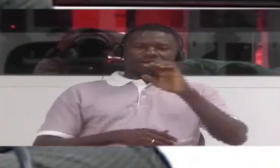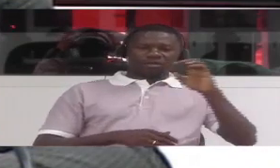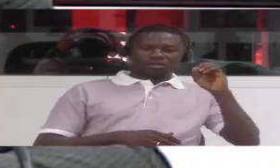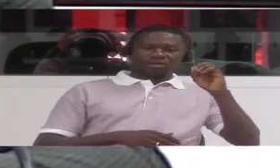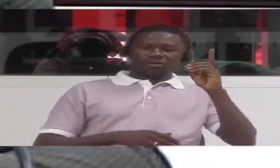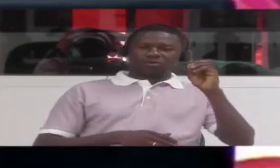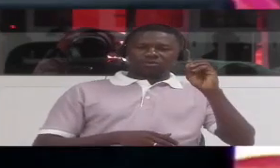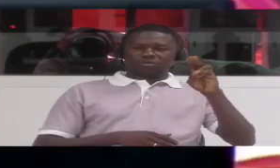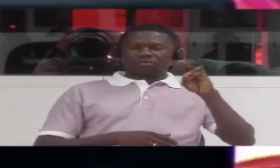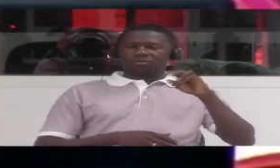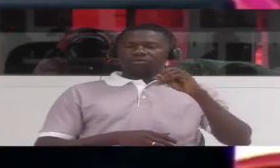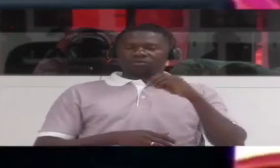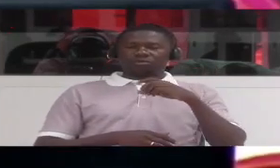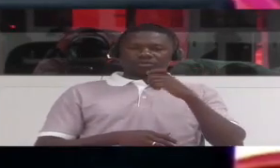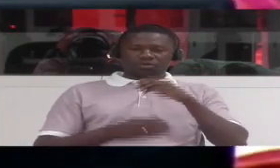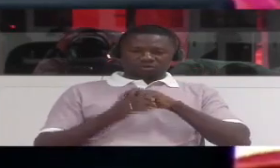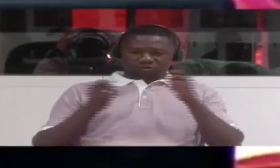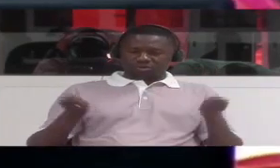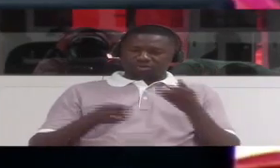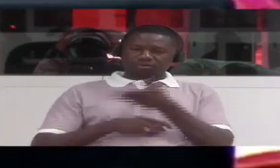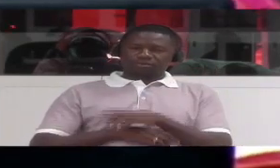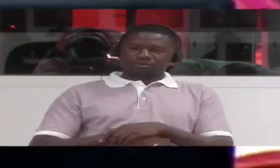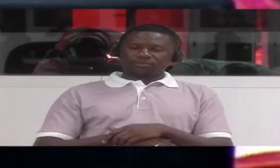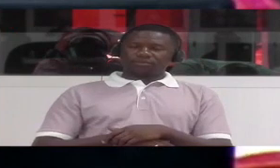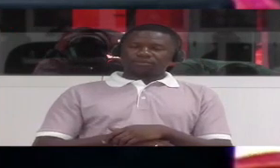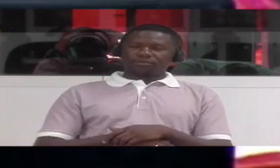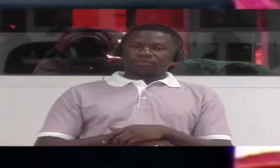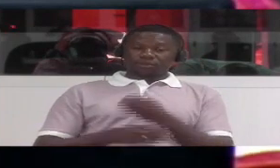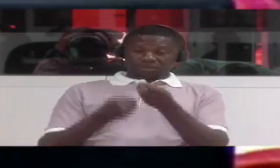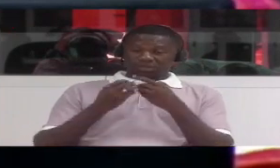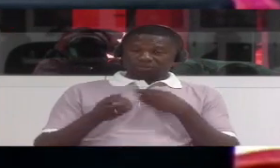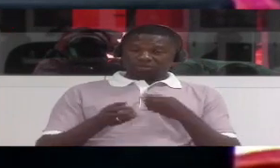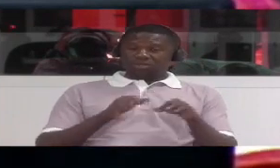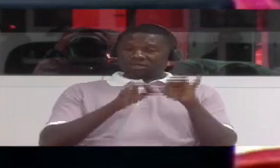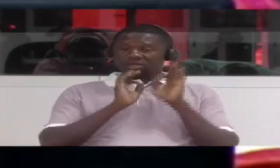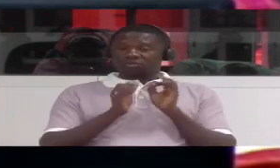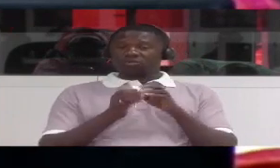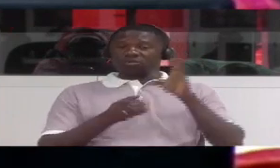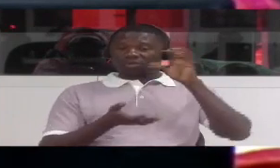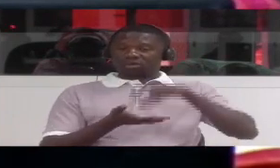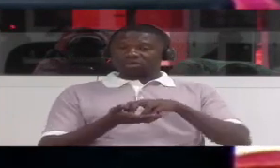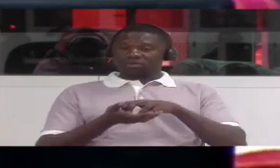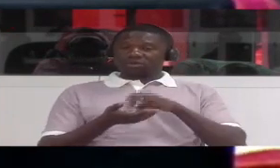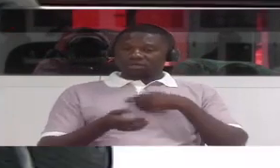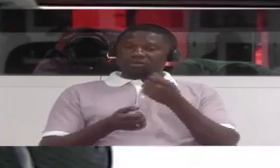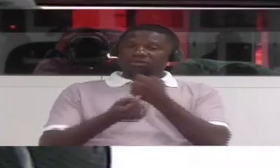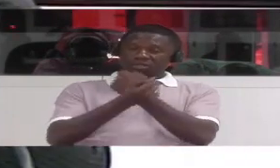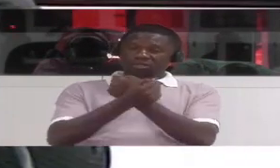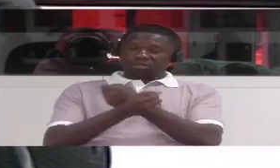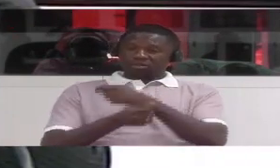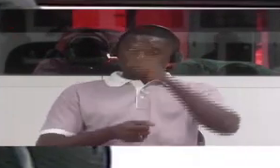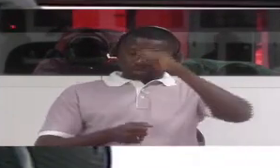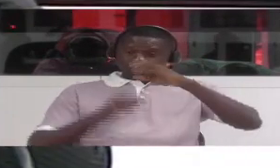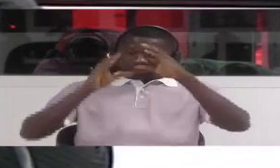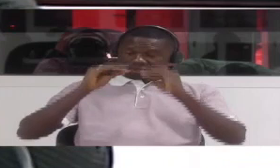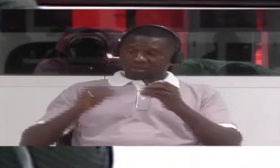to Banjul Central Police with your own vehicle. Yes. And then you were essentially detained at the police station. Yeah. Were any